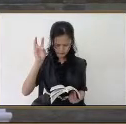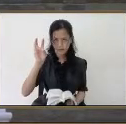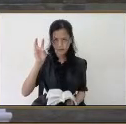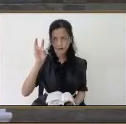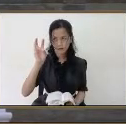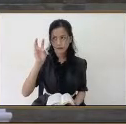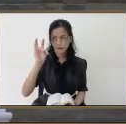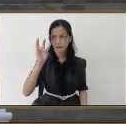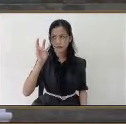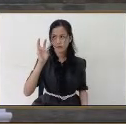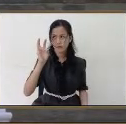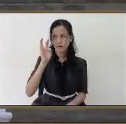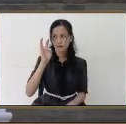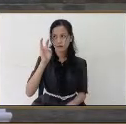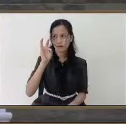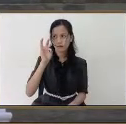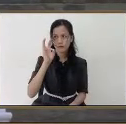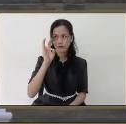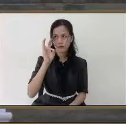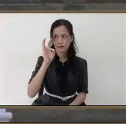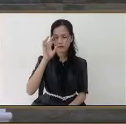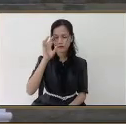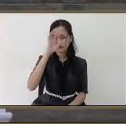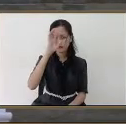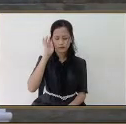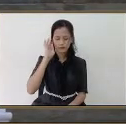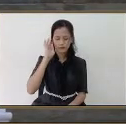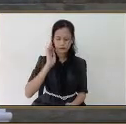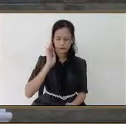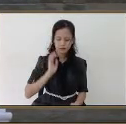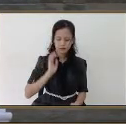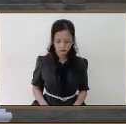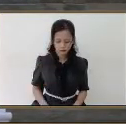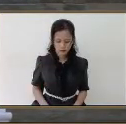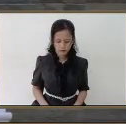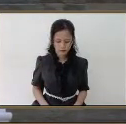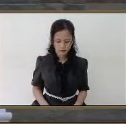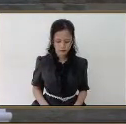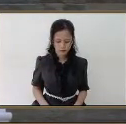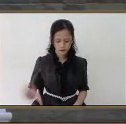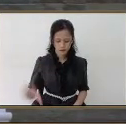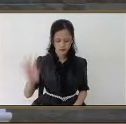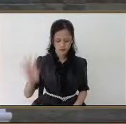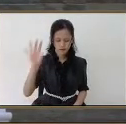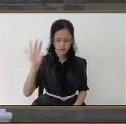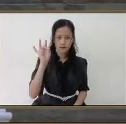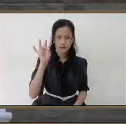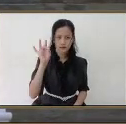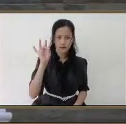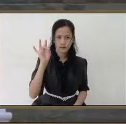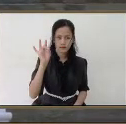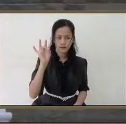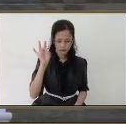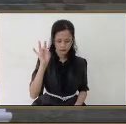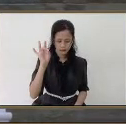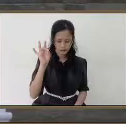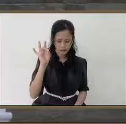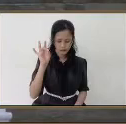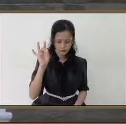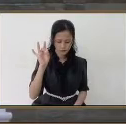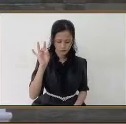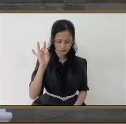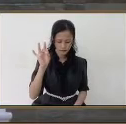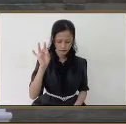they should gather themselves together unto Jerusalem. Verse 8, and that whatsoever would not come